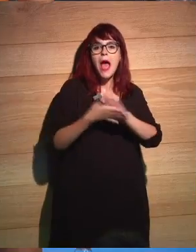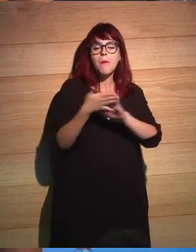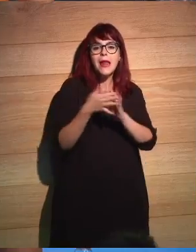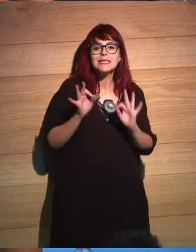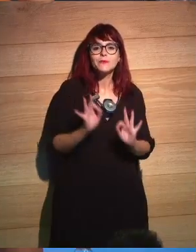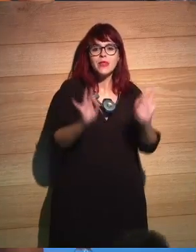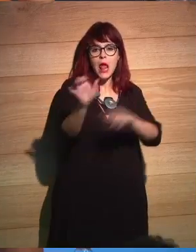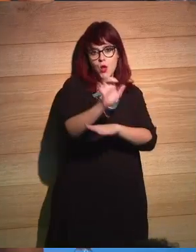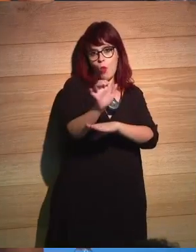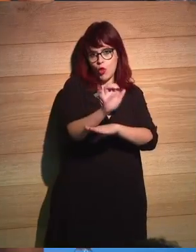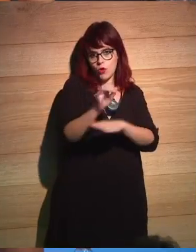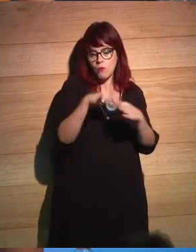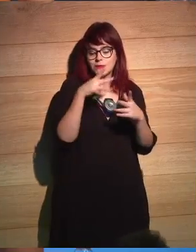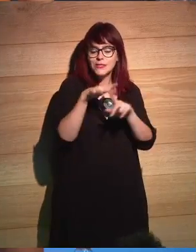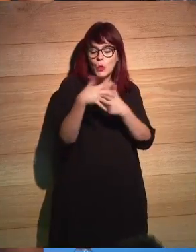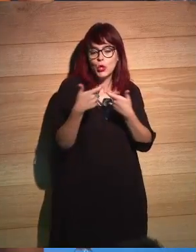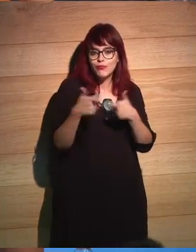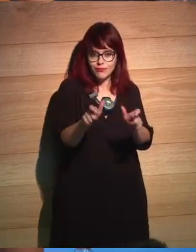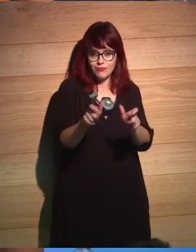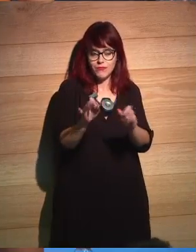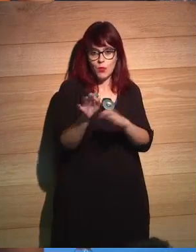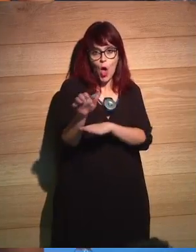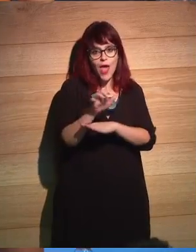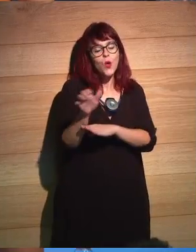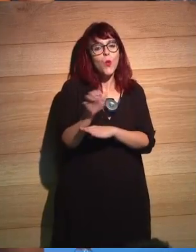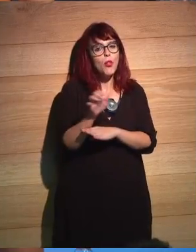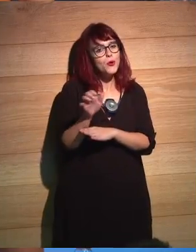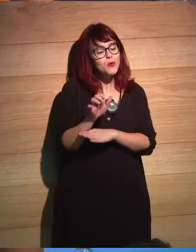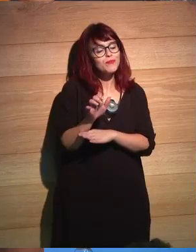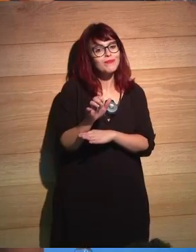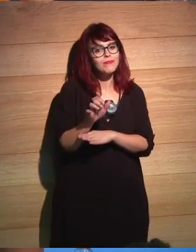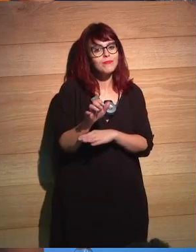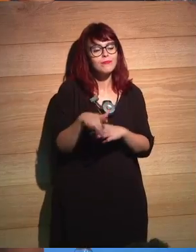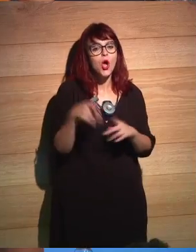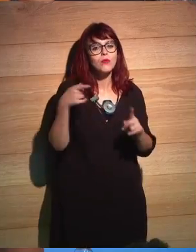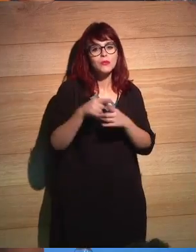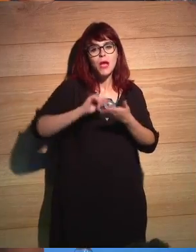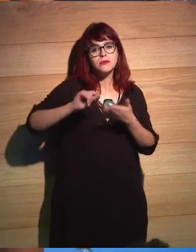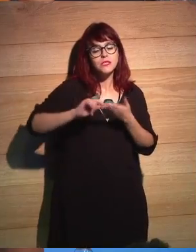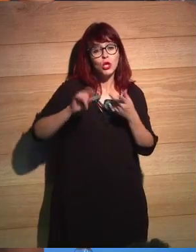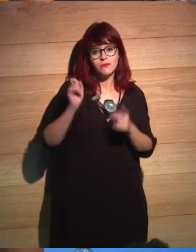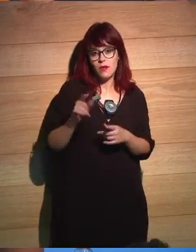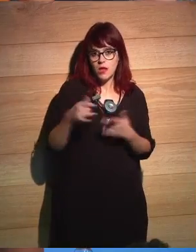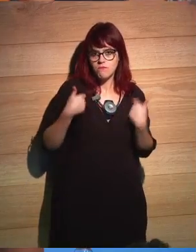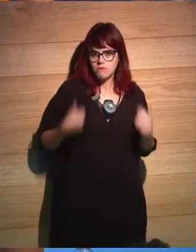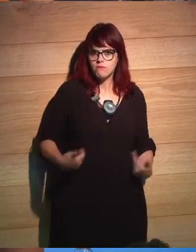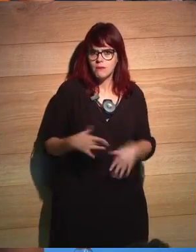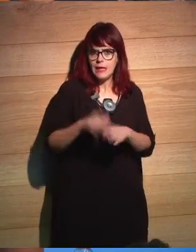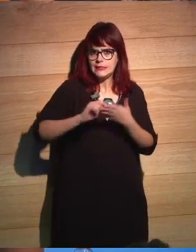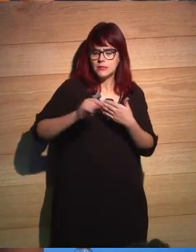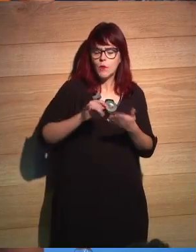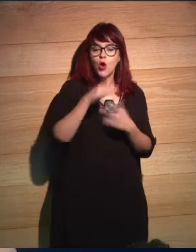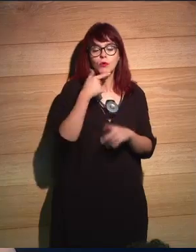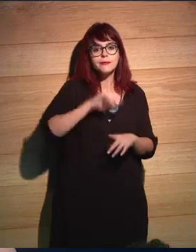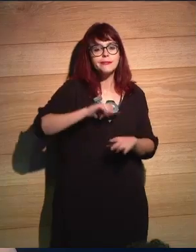And I'm just talking about my own country, about Ecuador. For writers, for those